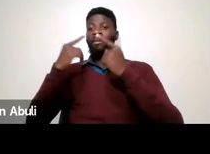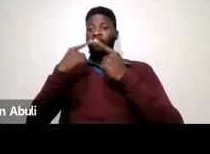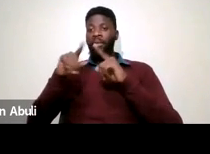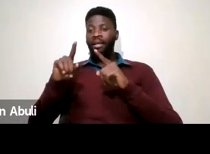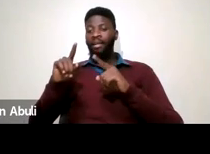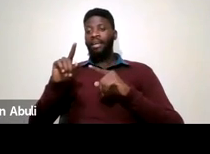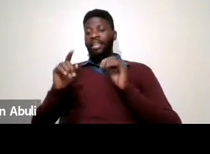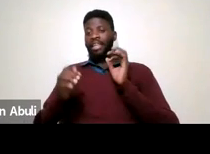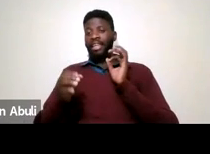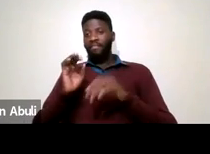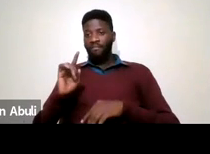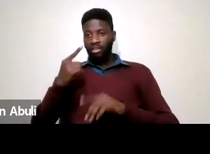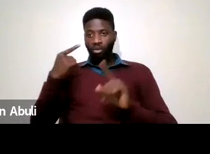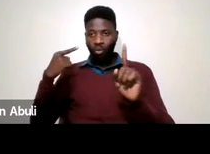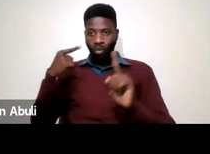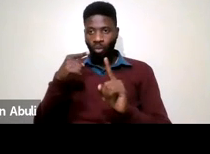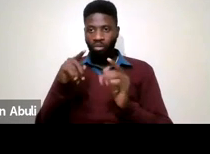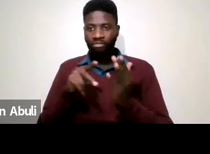then chances are that you'll continuously